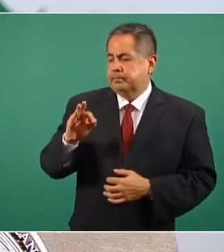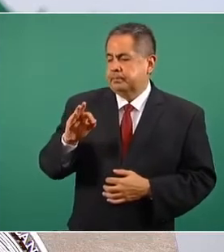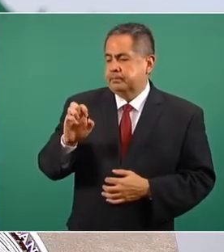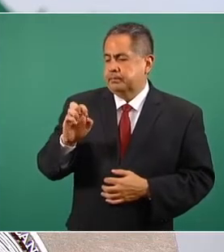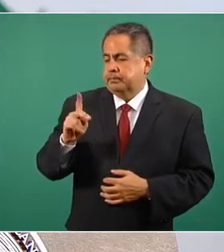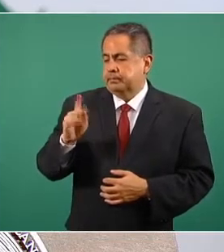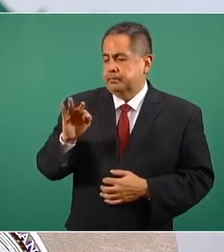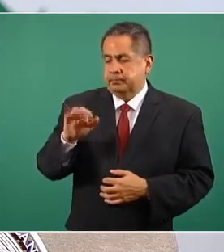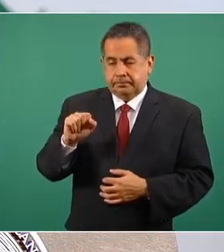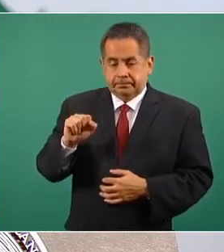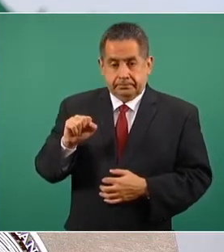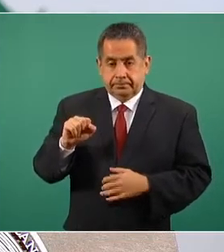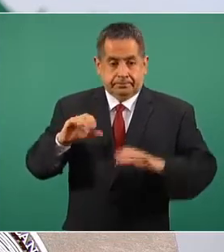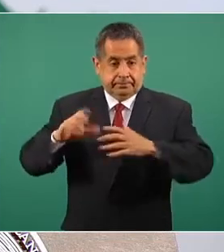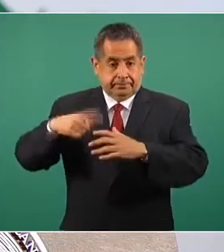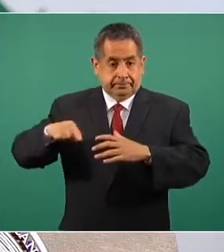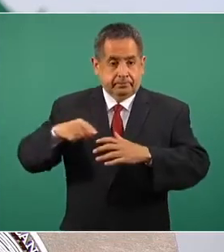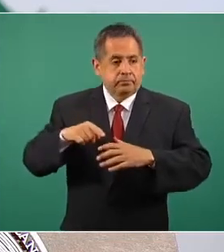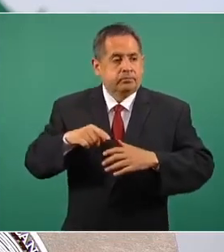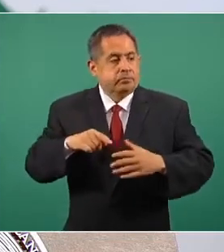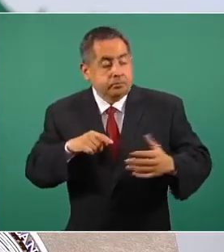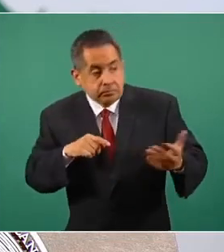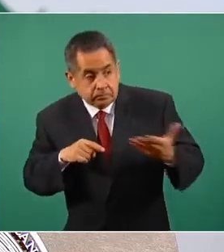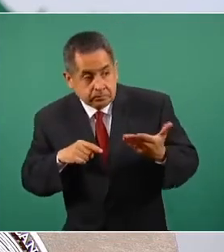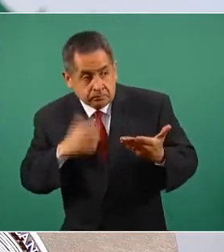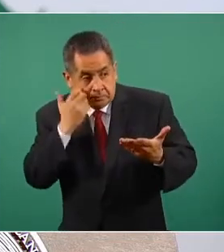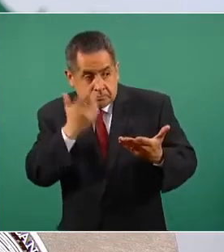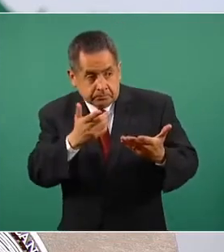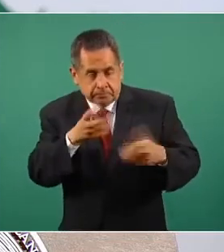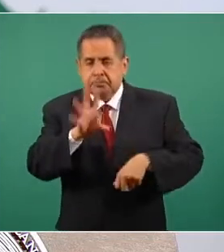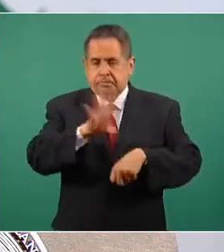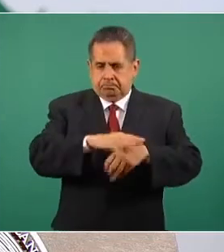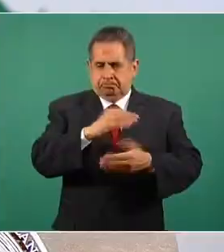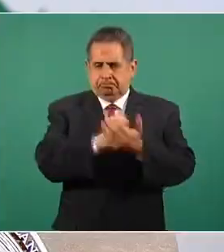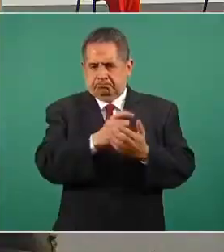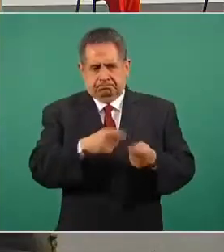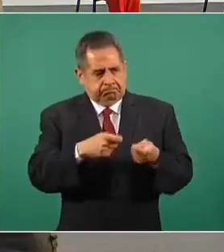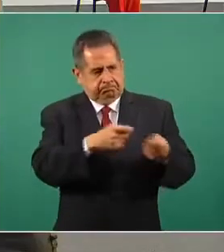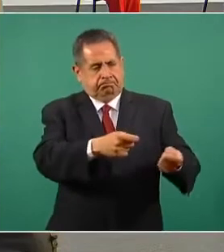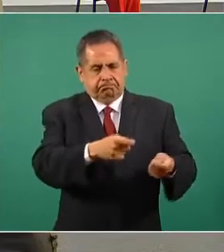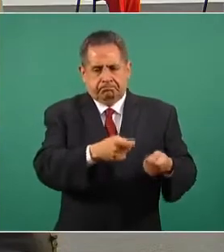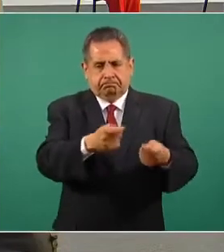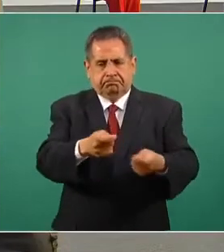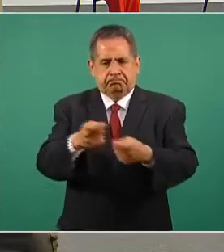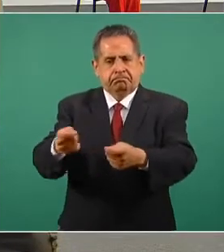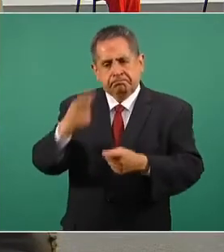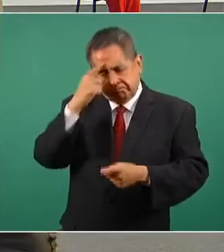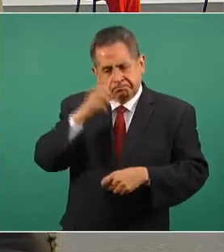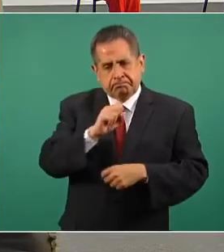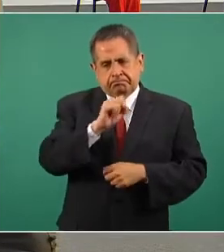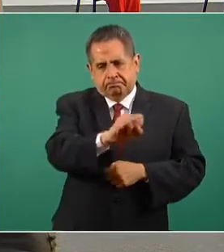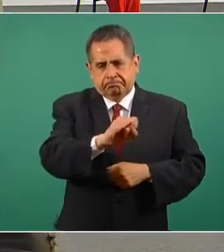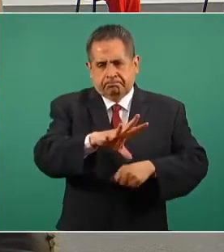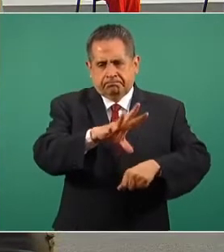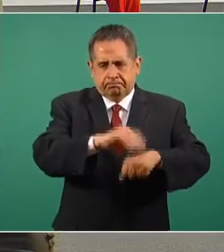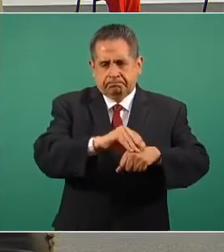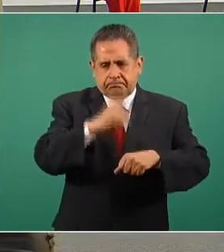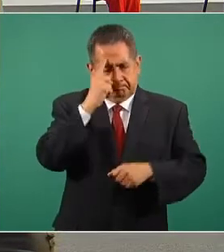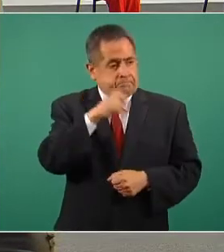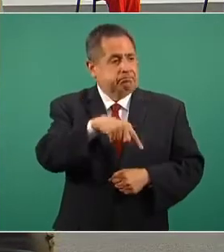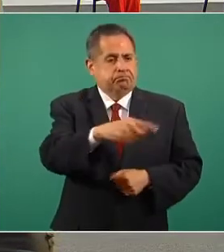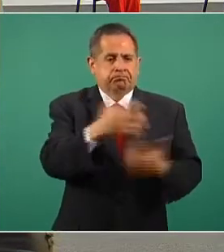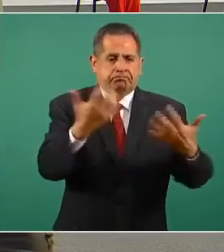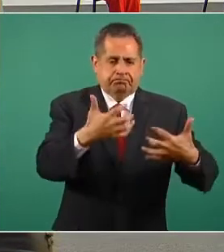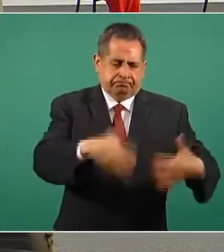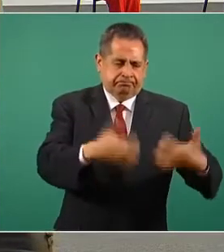resolution the proceeding of otorgar to the solicitants the health registro sanitario that is required for